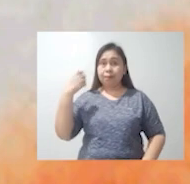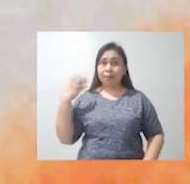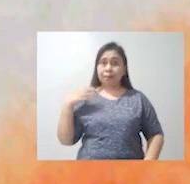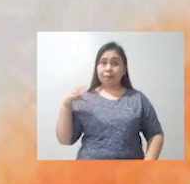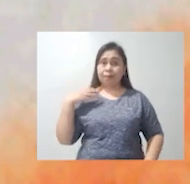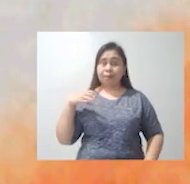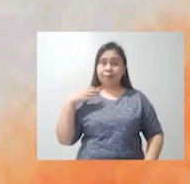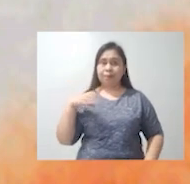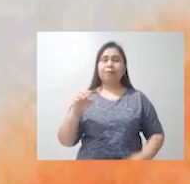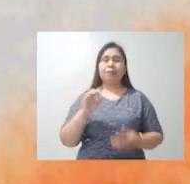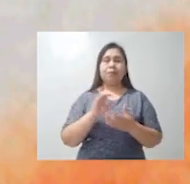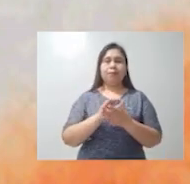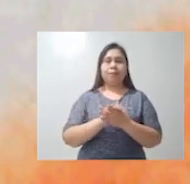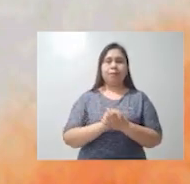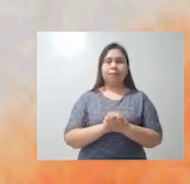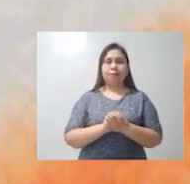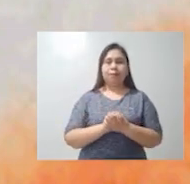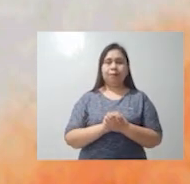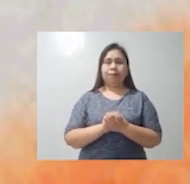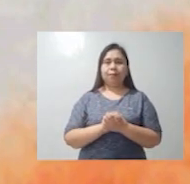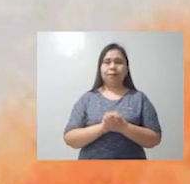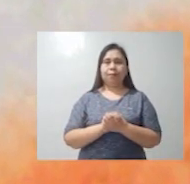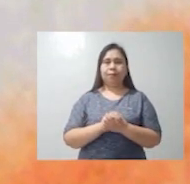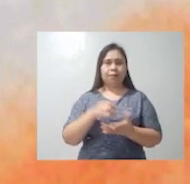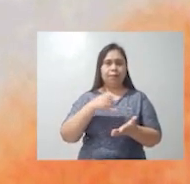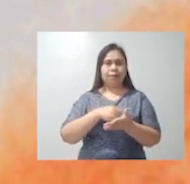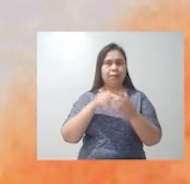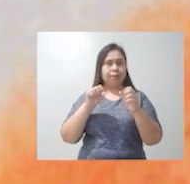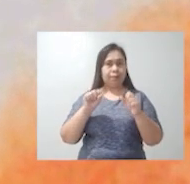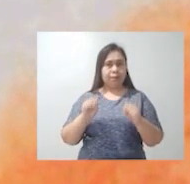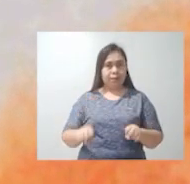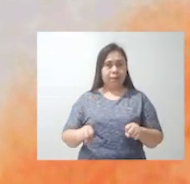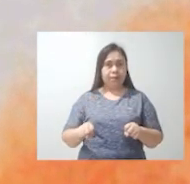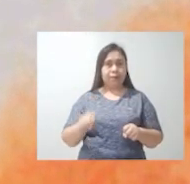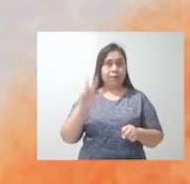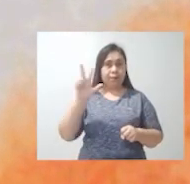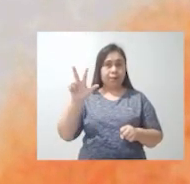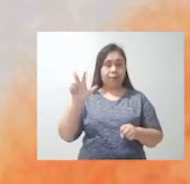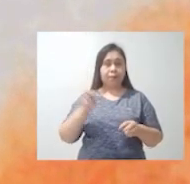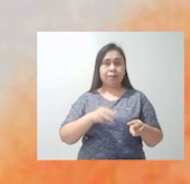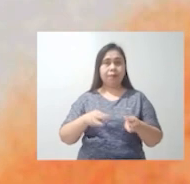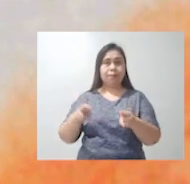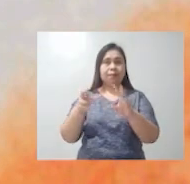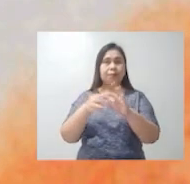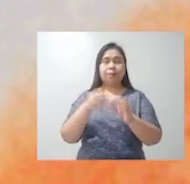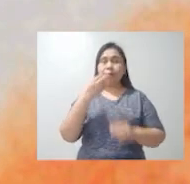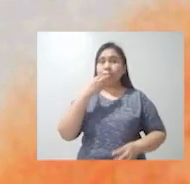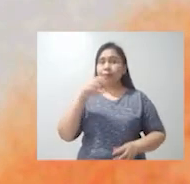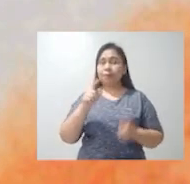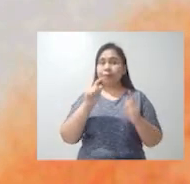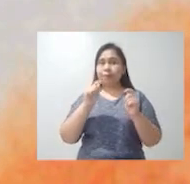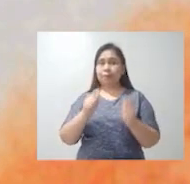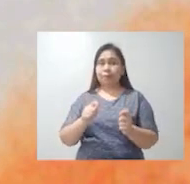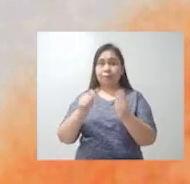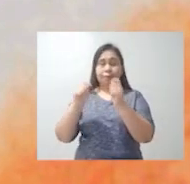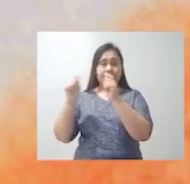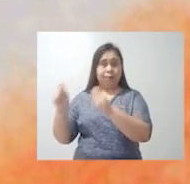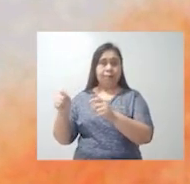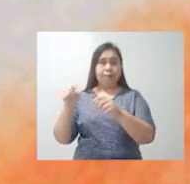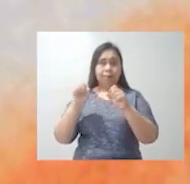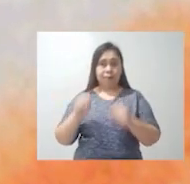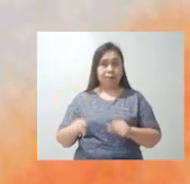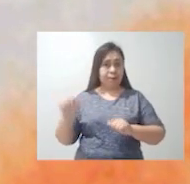or power photocells. Is it possible that the three modes of heat transfer could act at the same time?